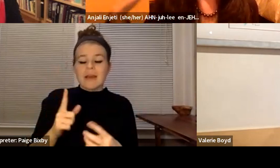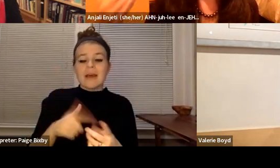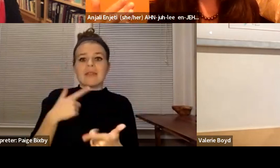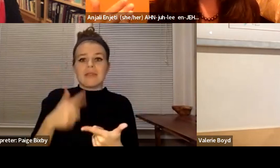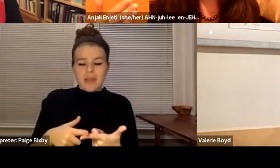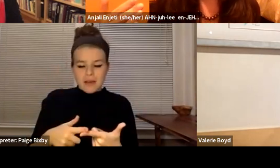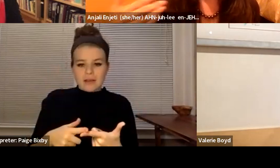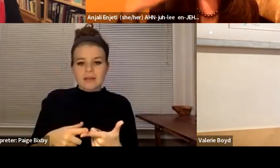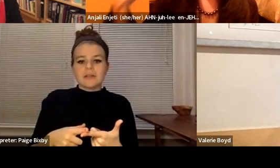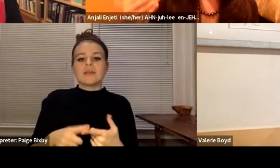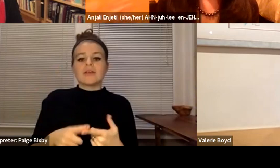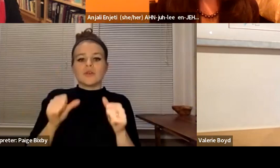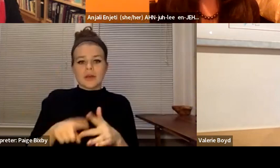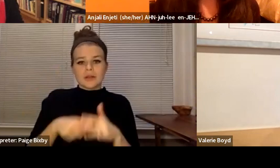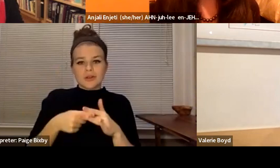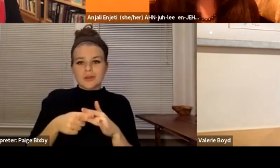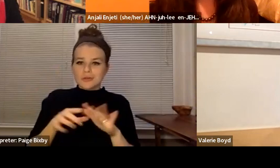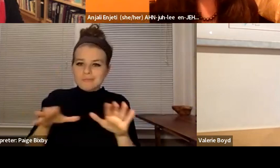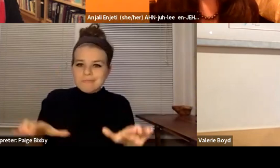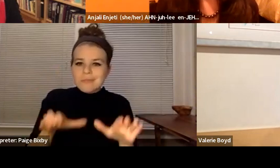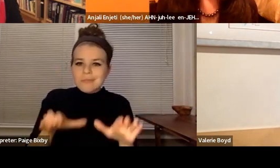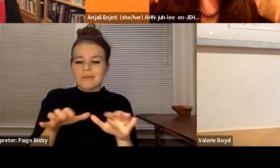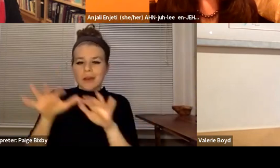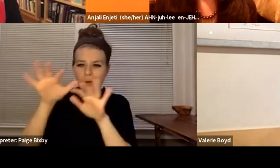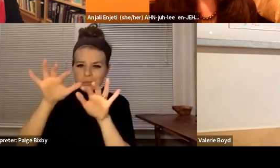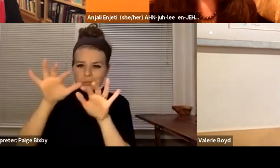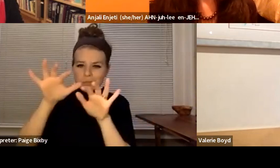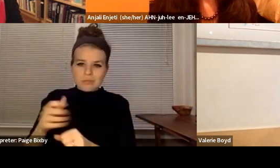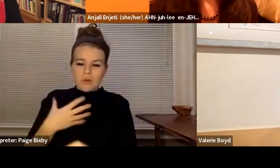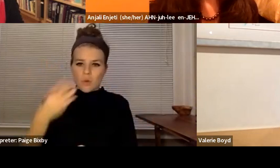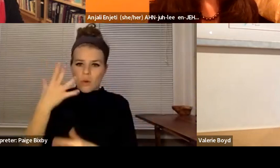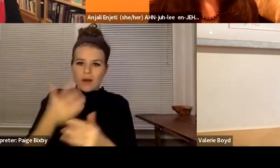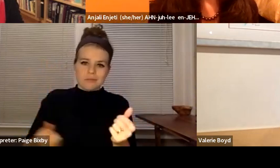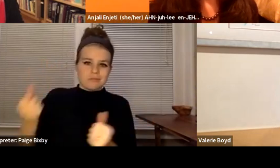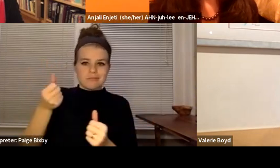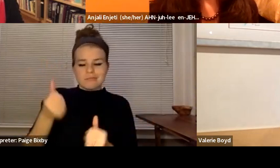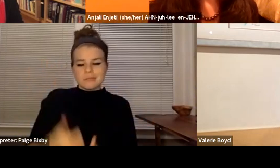and advocate for the dismantling of white supremacy.